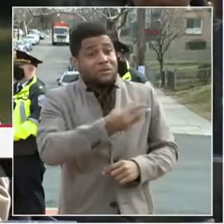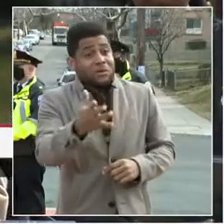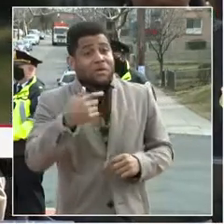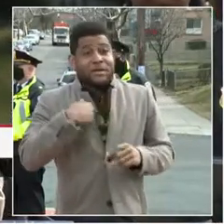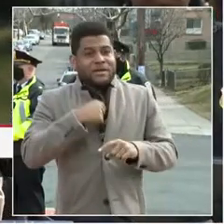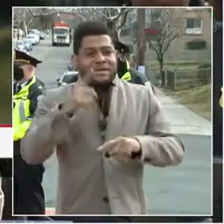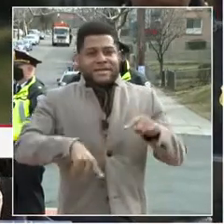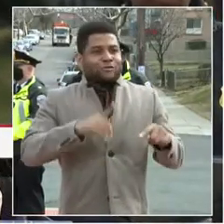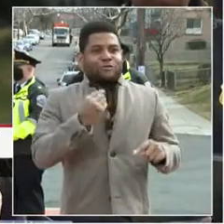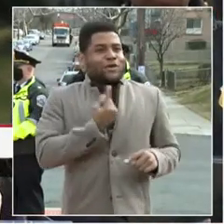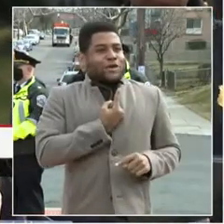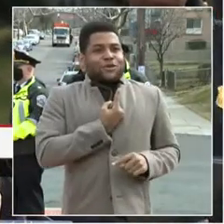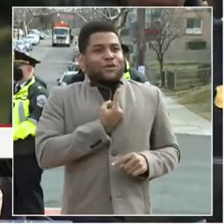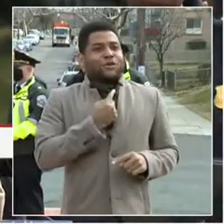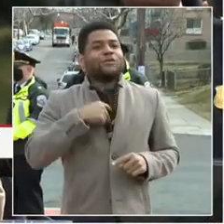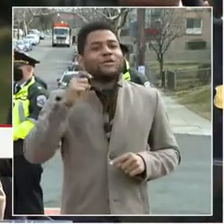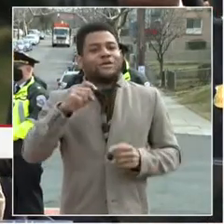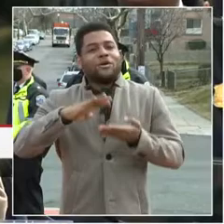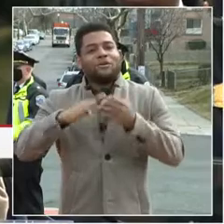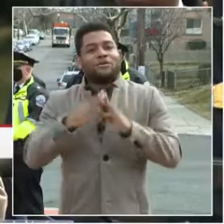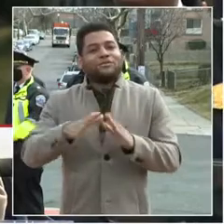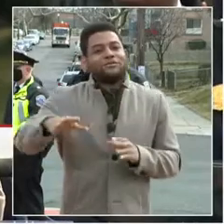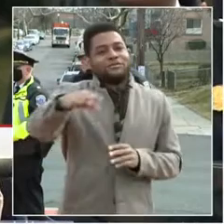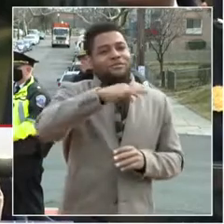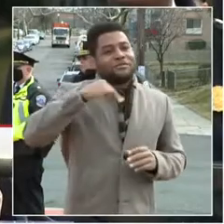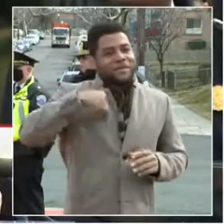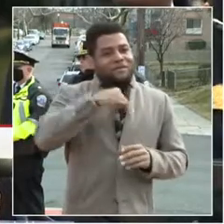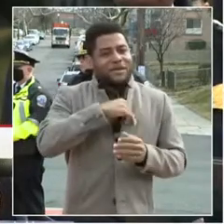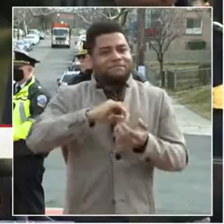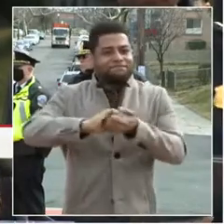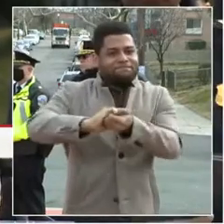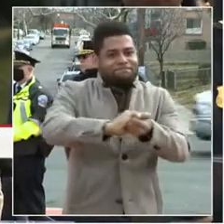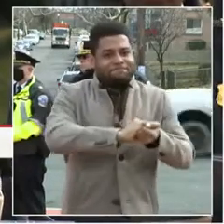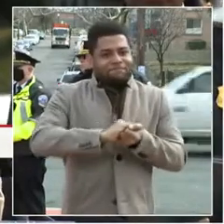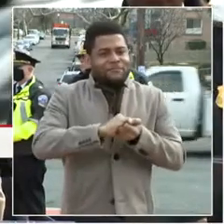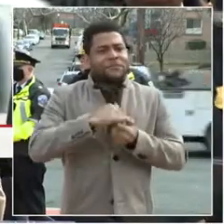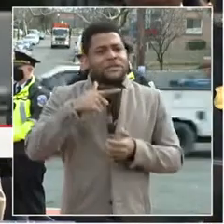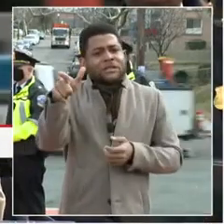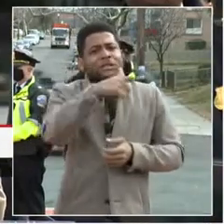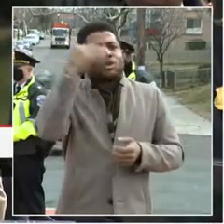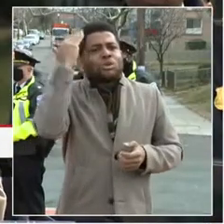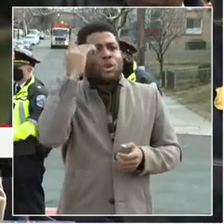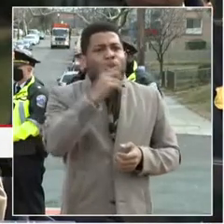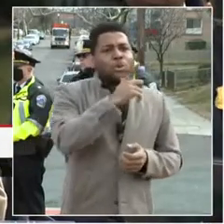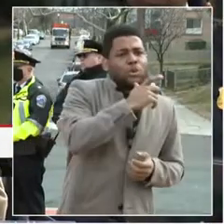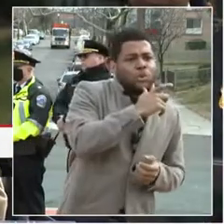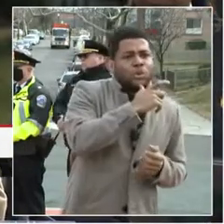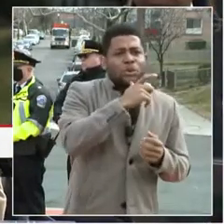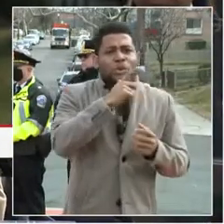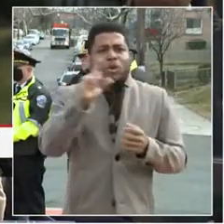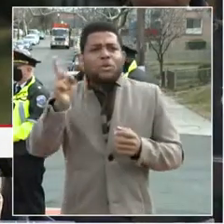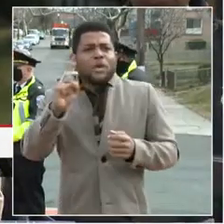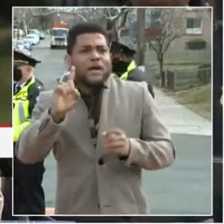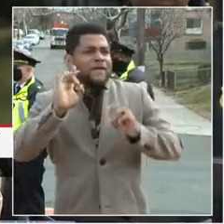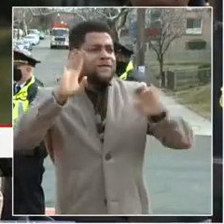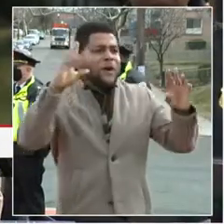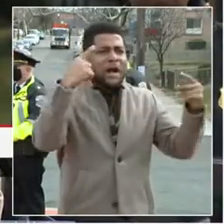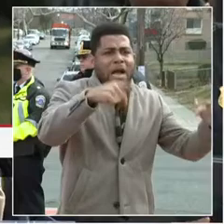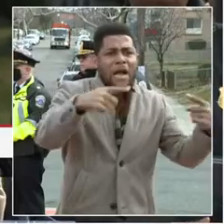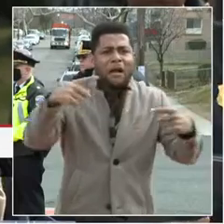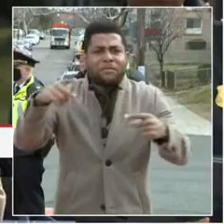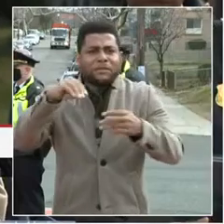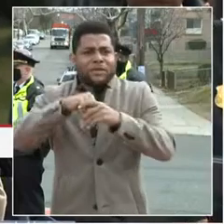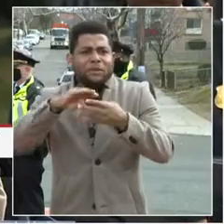members. Our fellow community members know who is driving the violence in their respective communities, and they can be our most effective